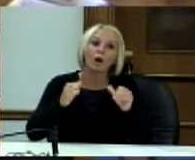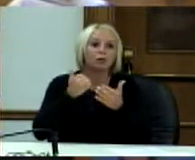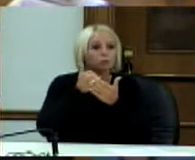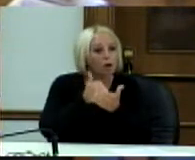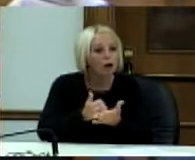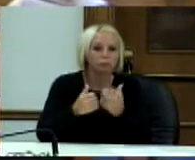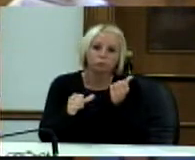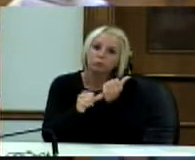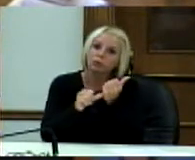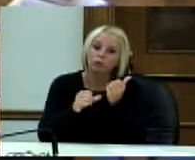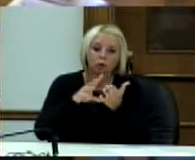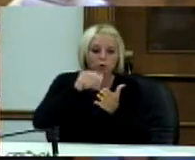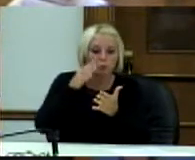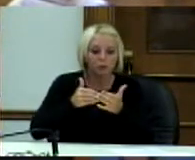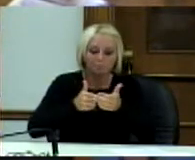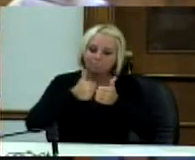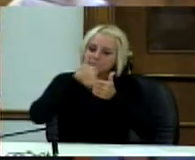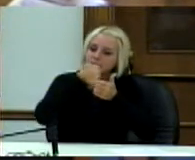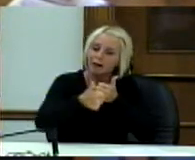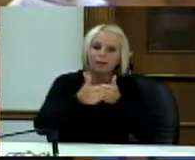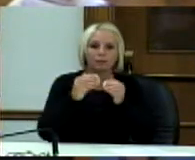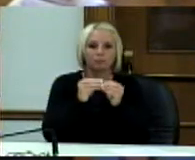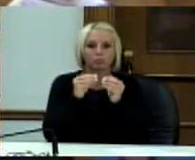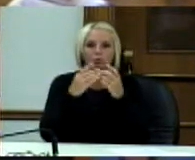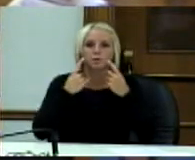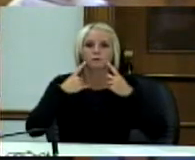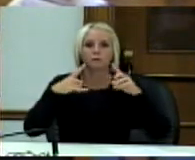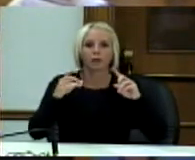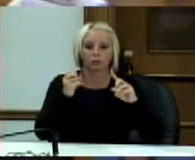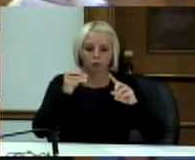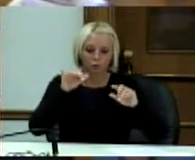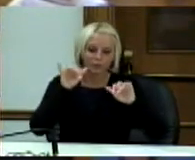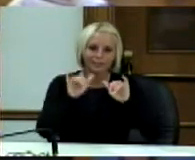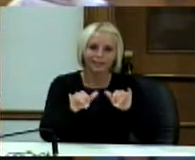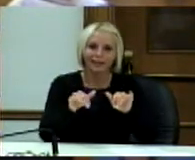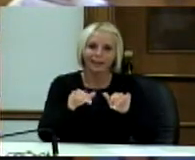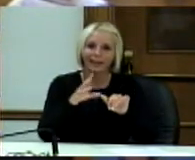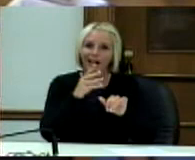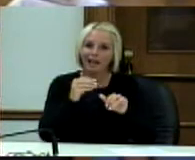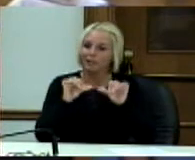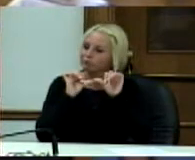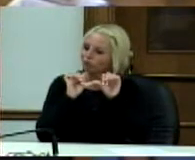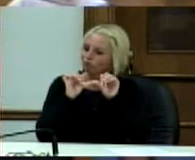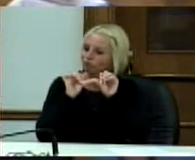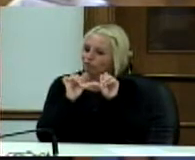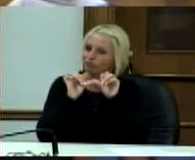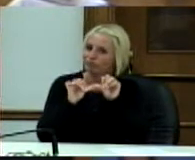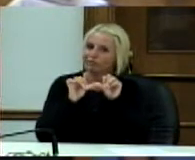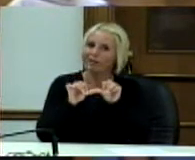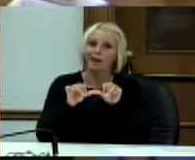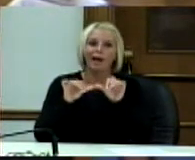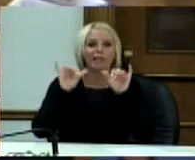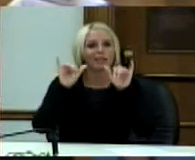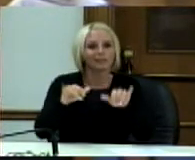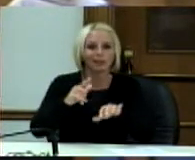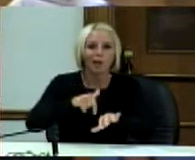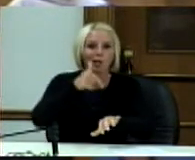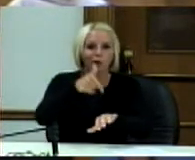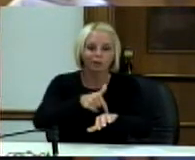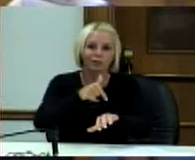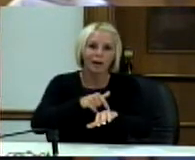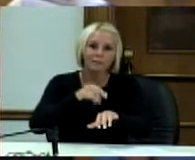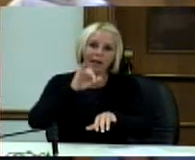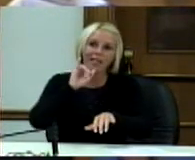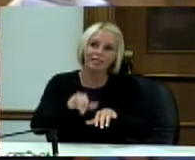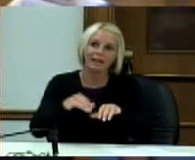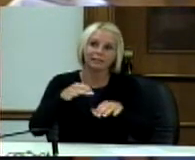students beyond that piece, trying to get them more successful so they stay and they're persistent and they stay longer. Or that's